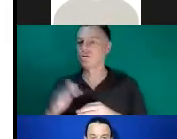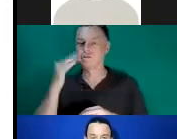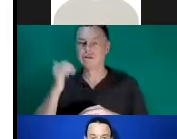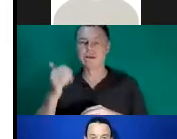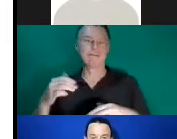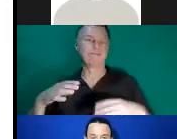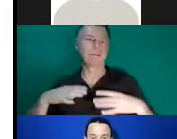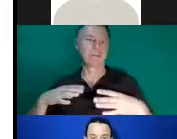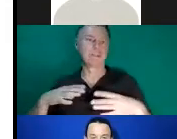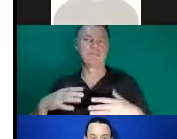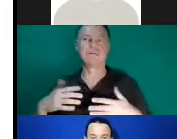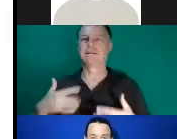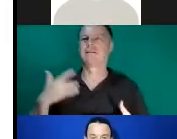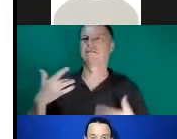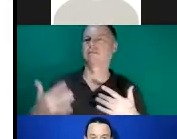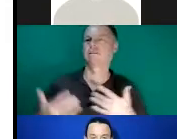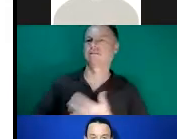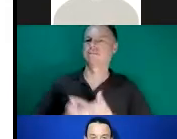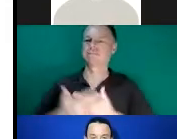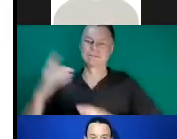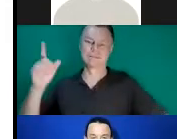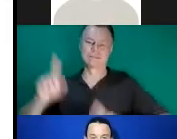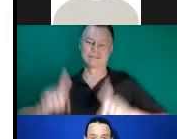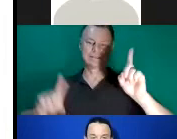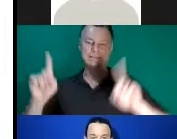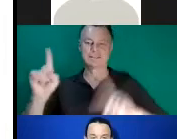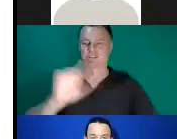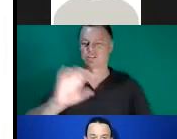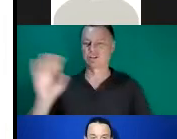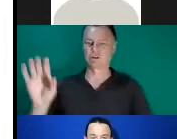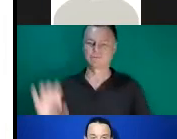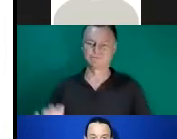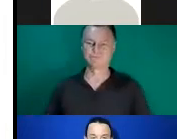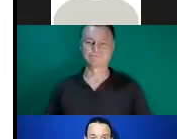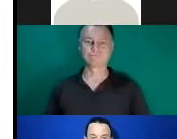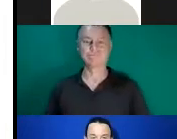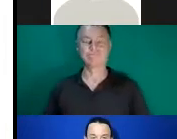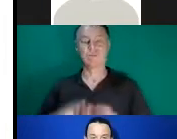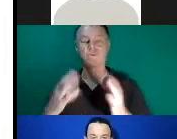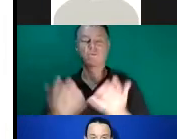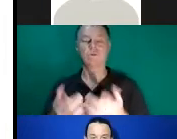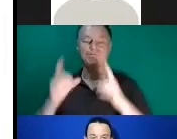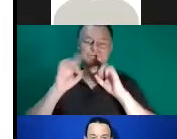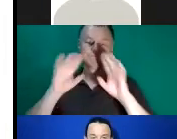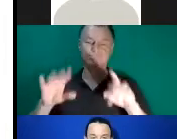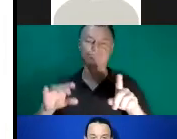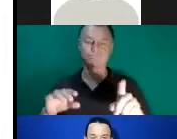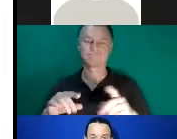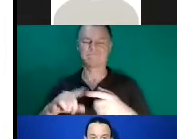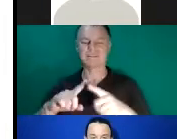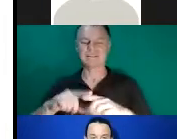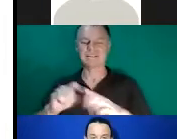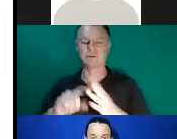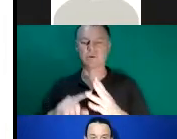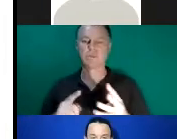in the big city of Chicago. The World Exposition was one of the largest held during this time